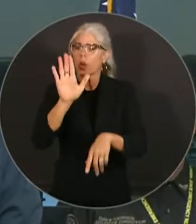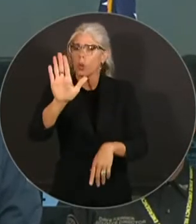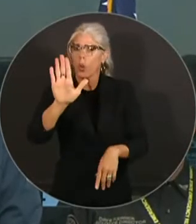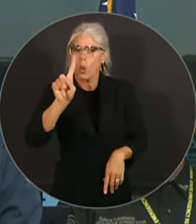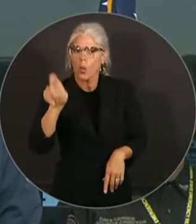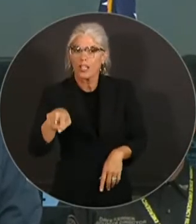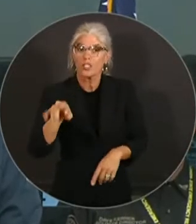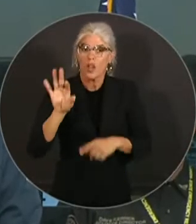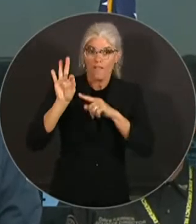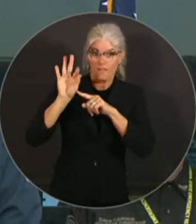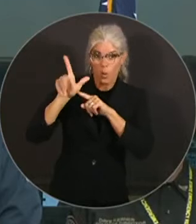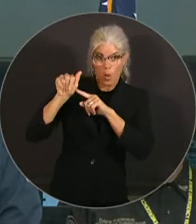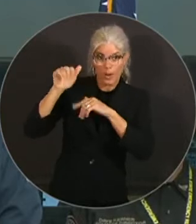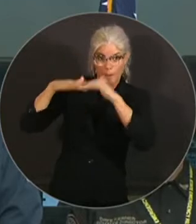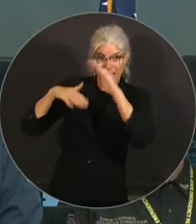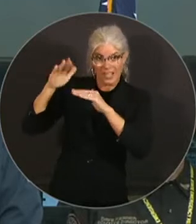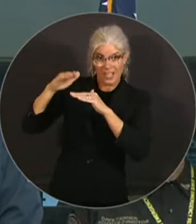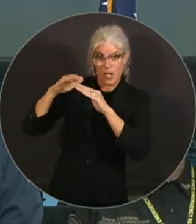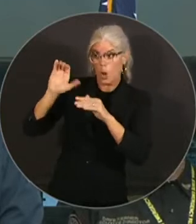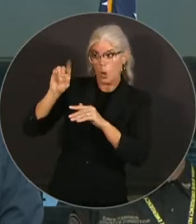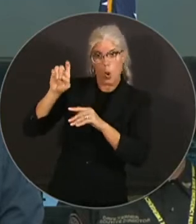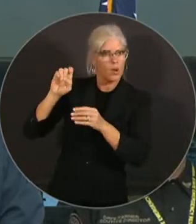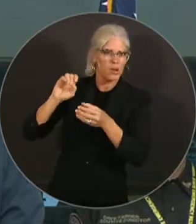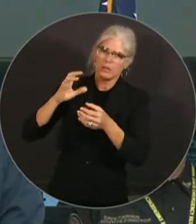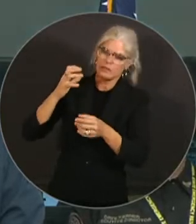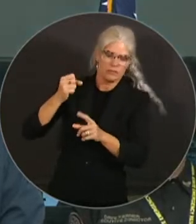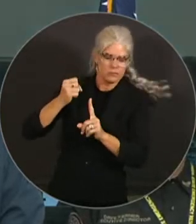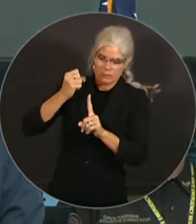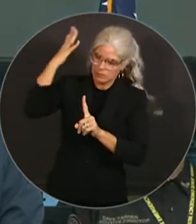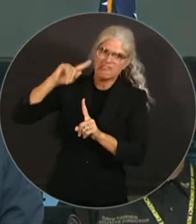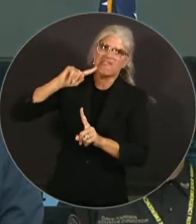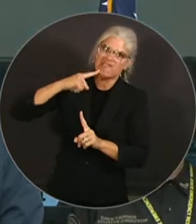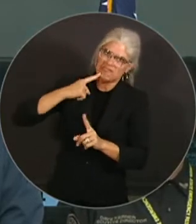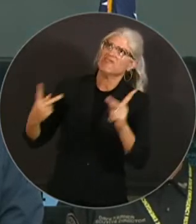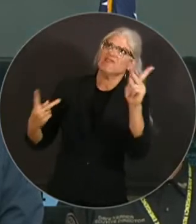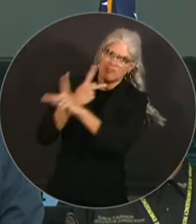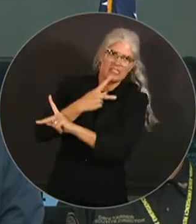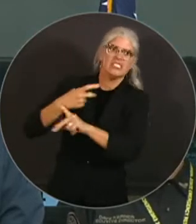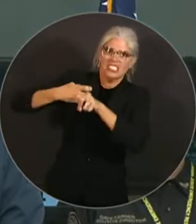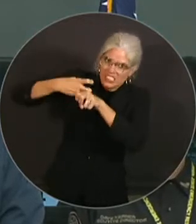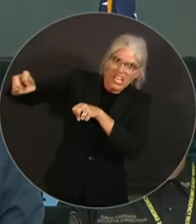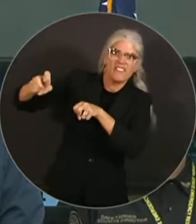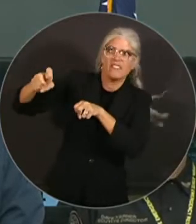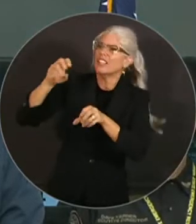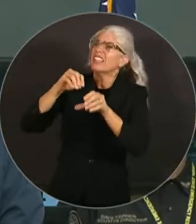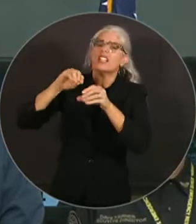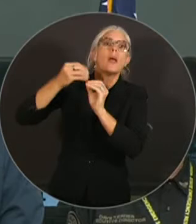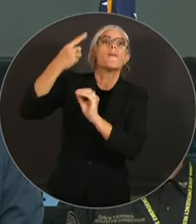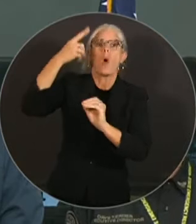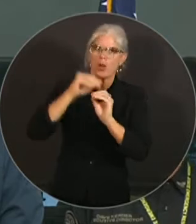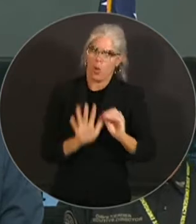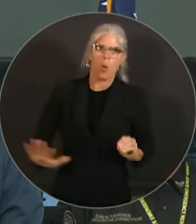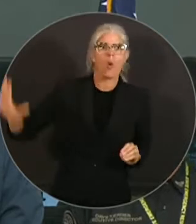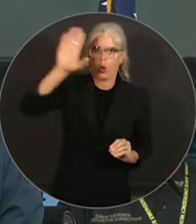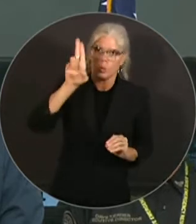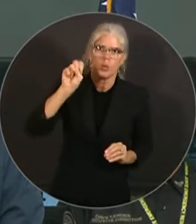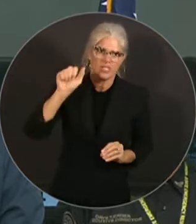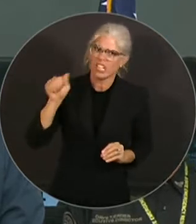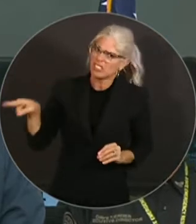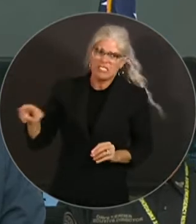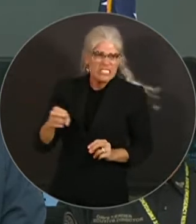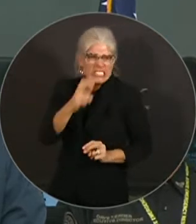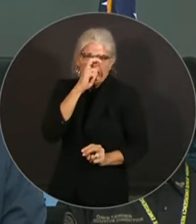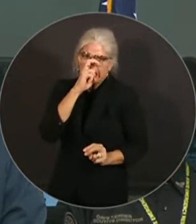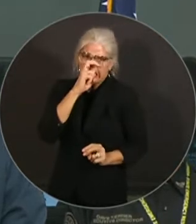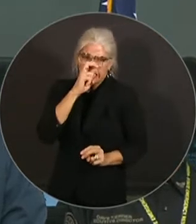Code is the toughest building code, to my knowledge, in the United States. And it has performed admirably ever since it started going into